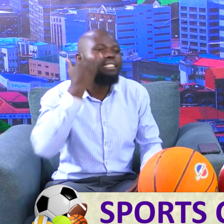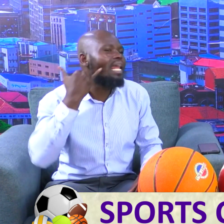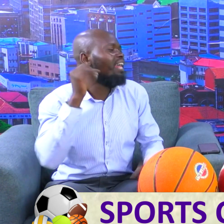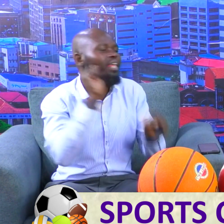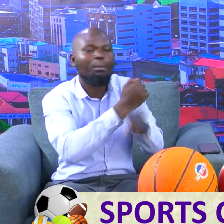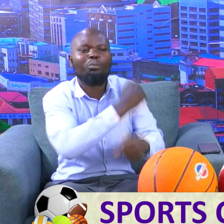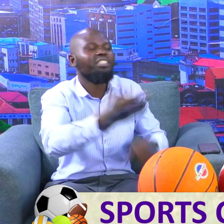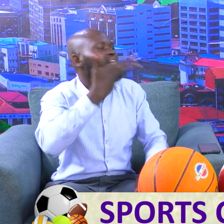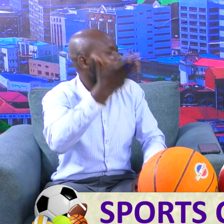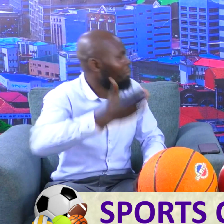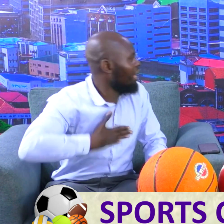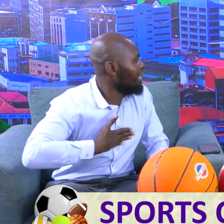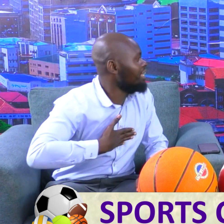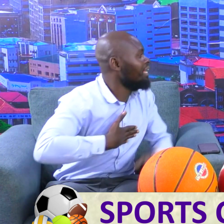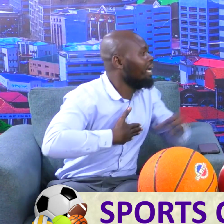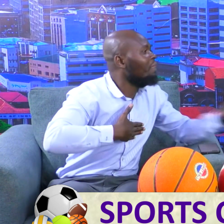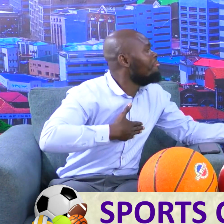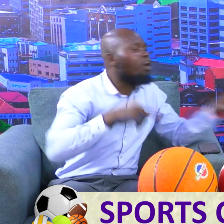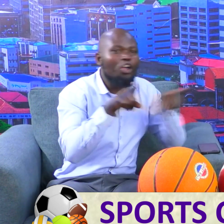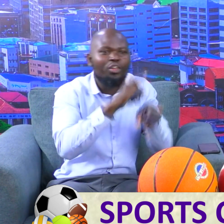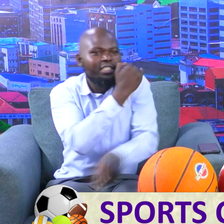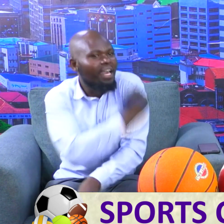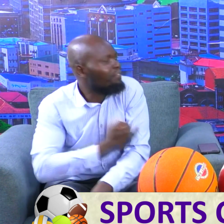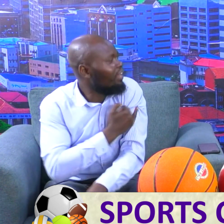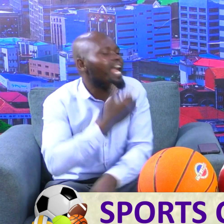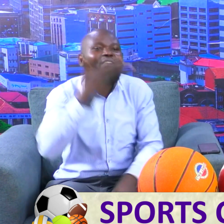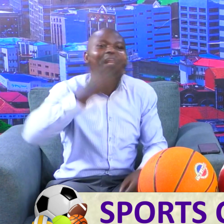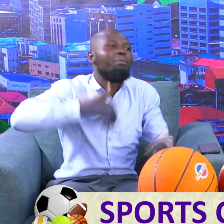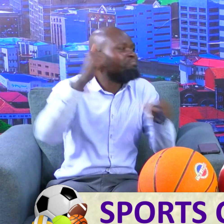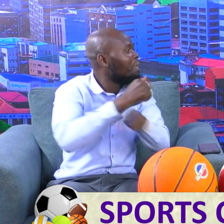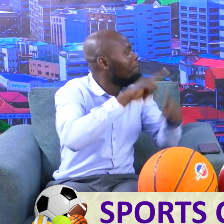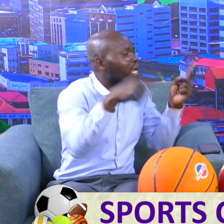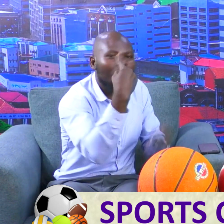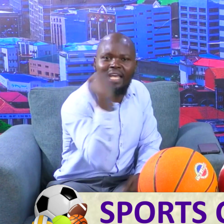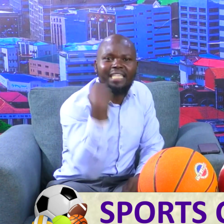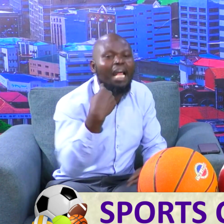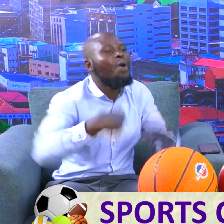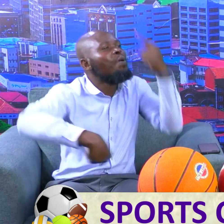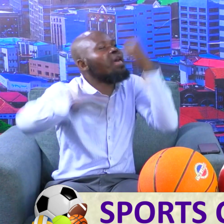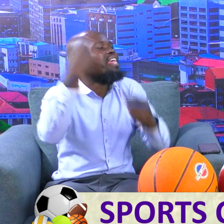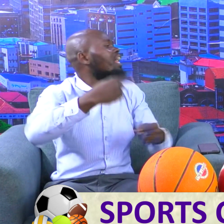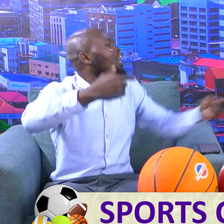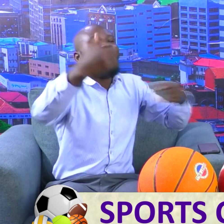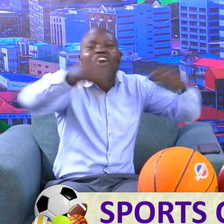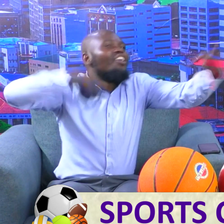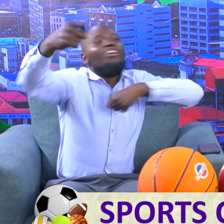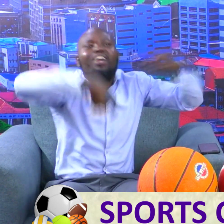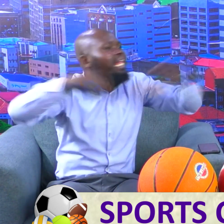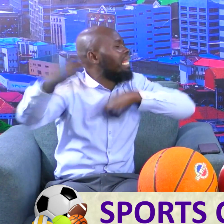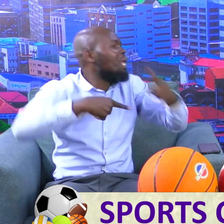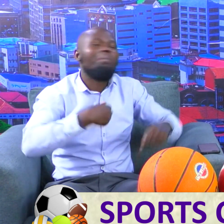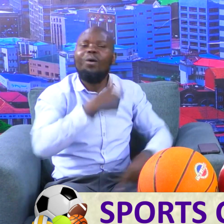Last week, we had a supporter from Arsenal who is definitely very